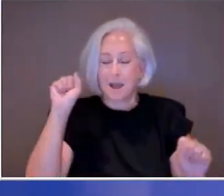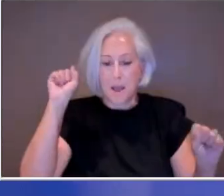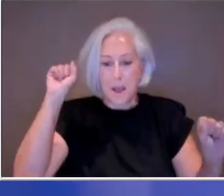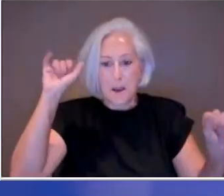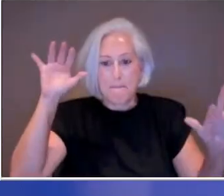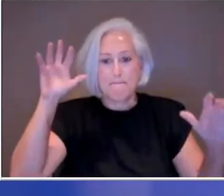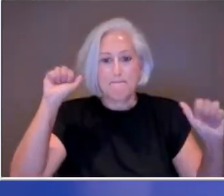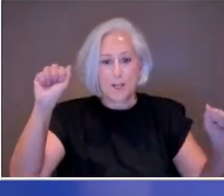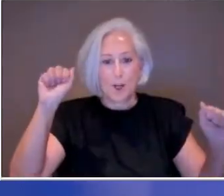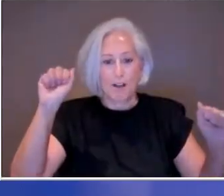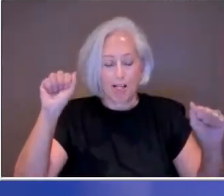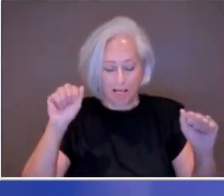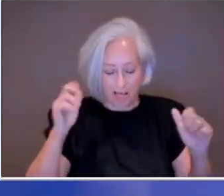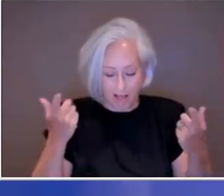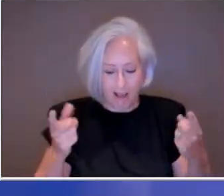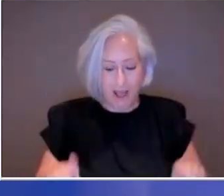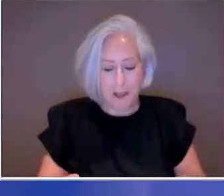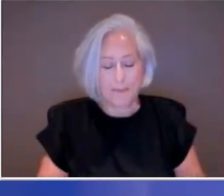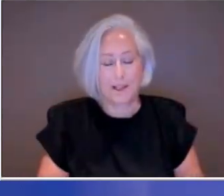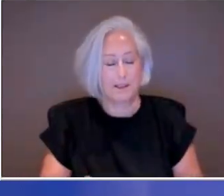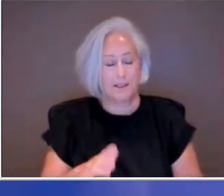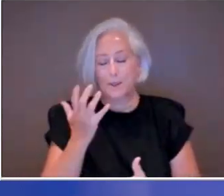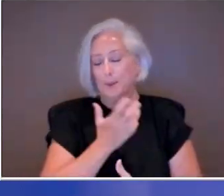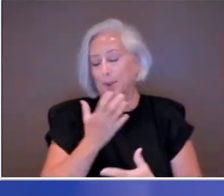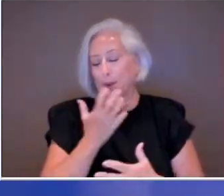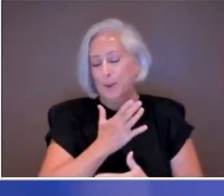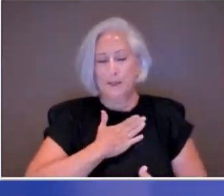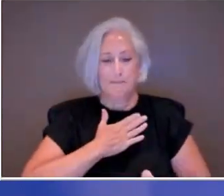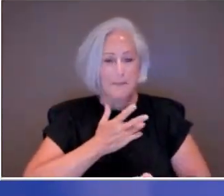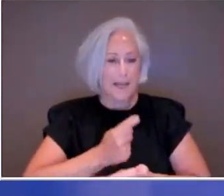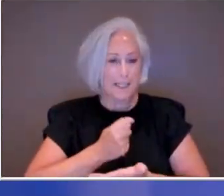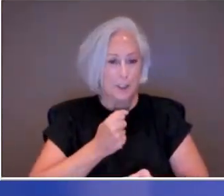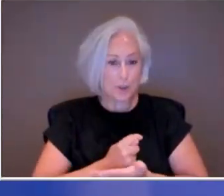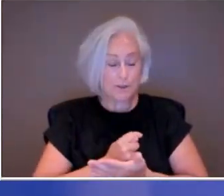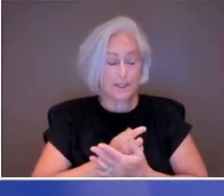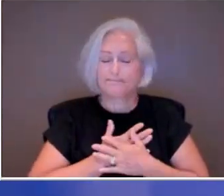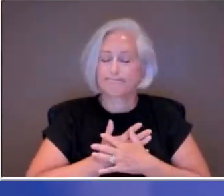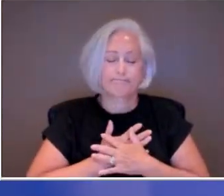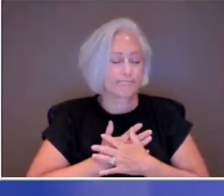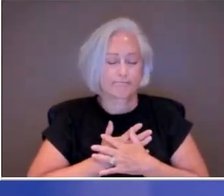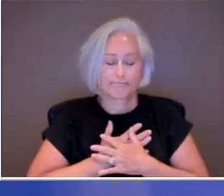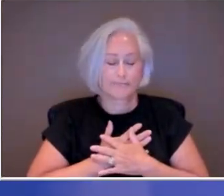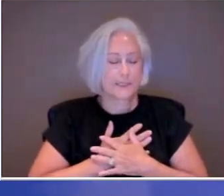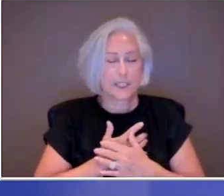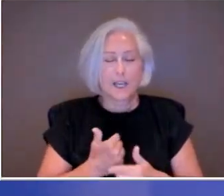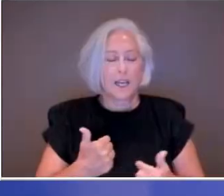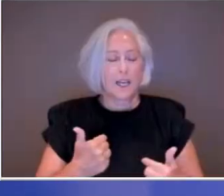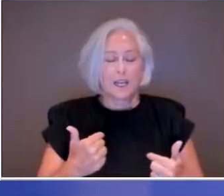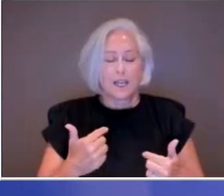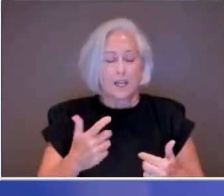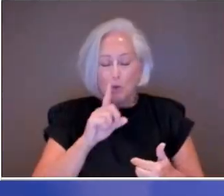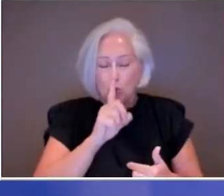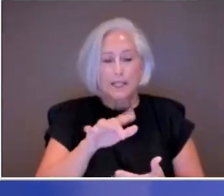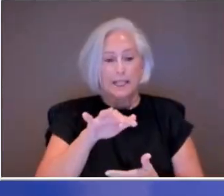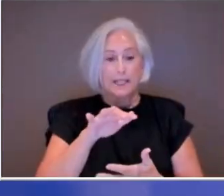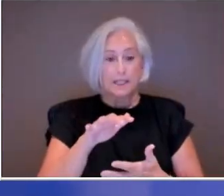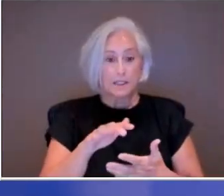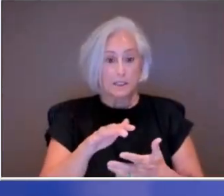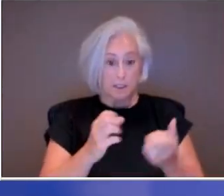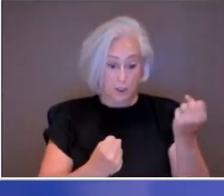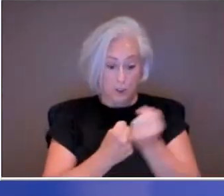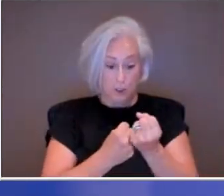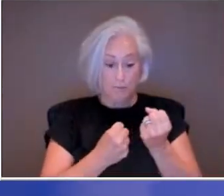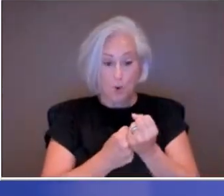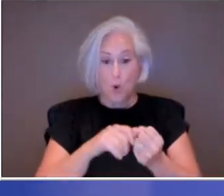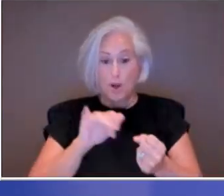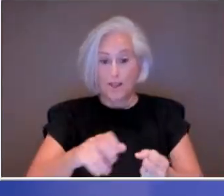just my treatment in general. I mean, I am just so, and it's a combination. I mean, stabilizing the